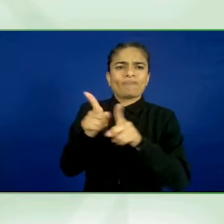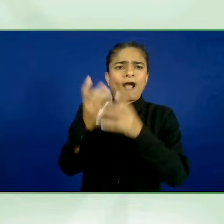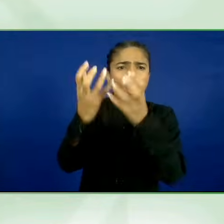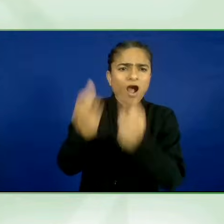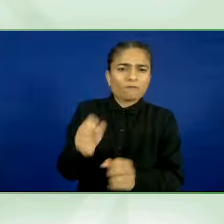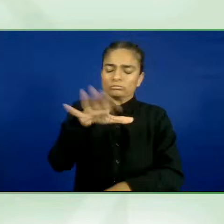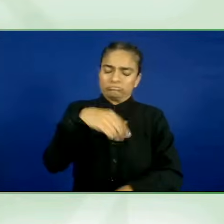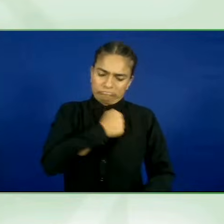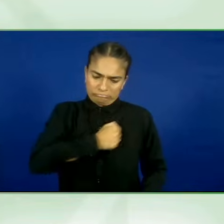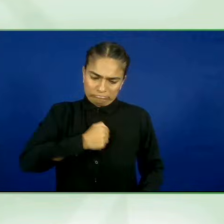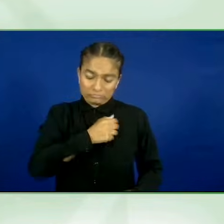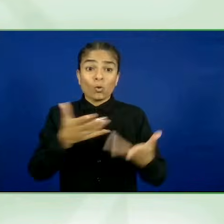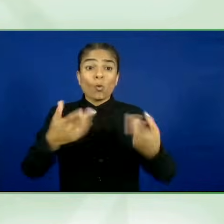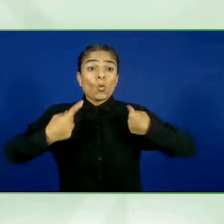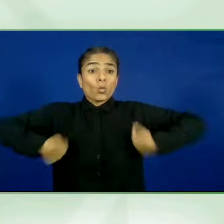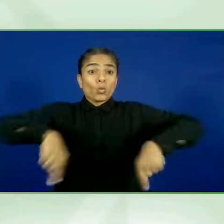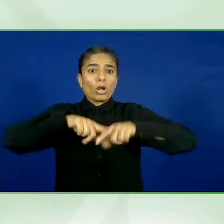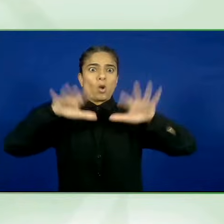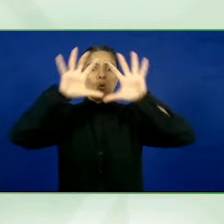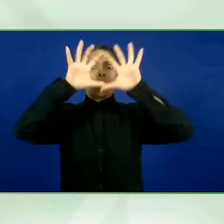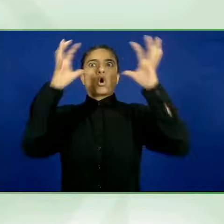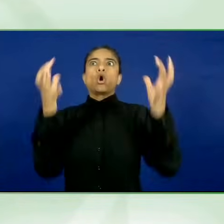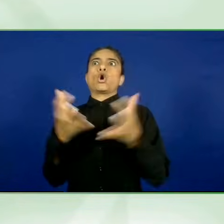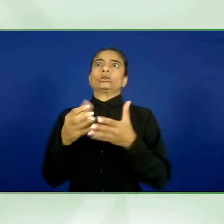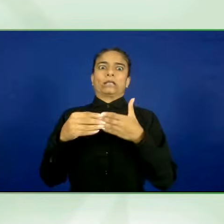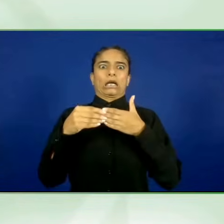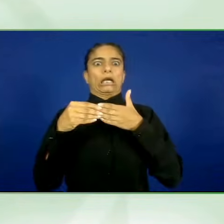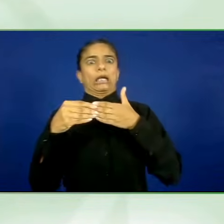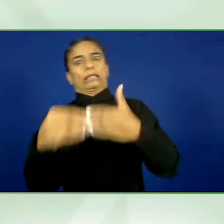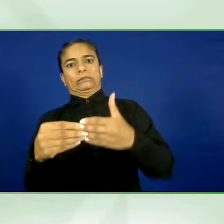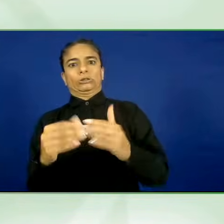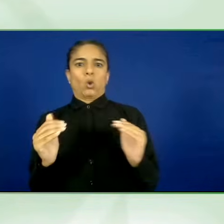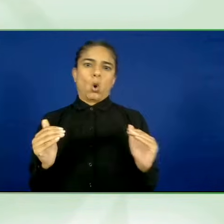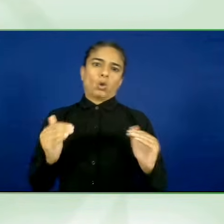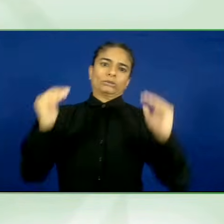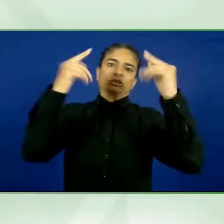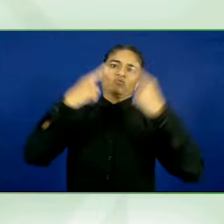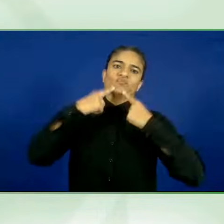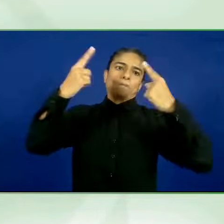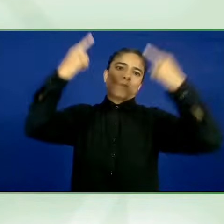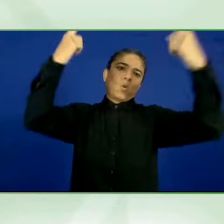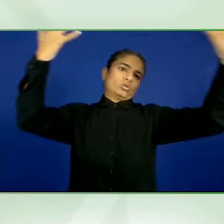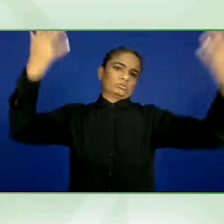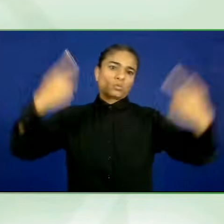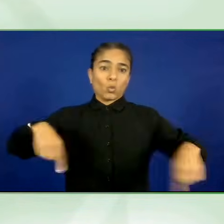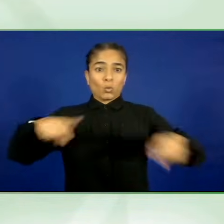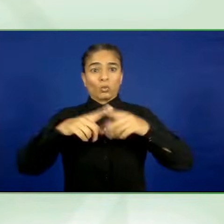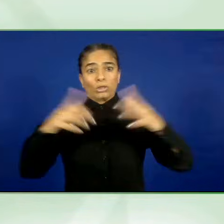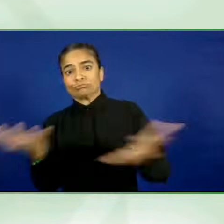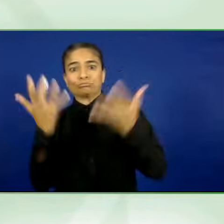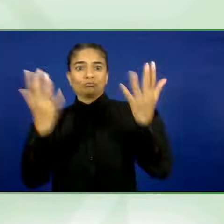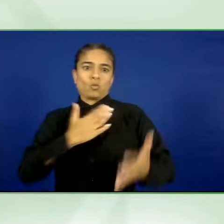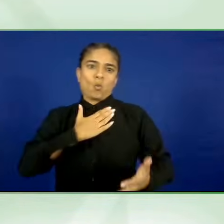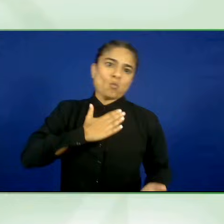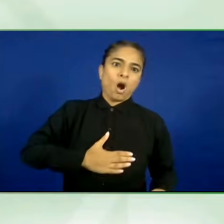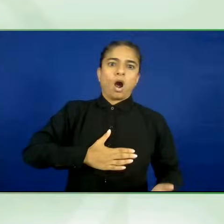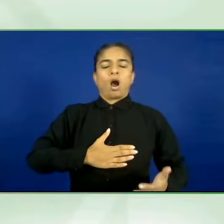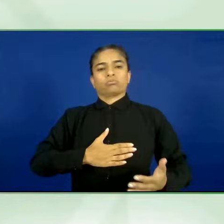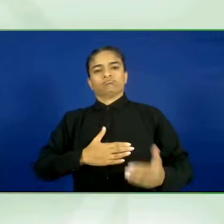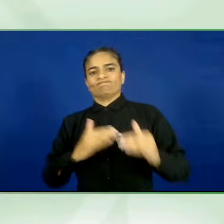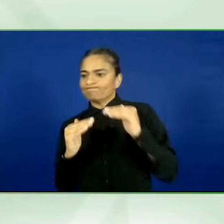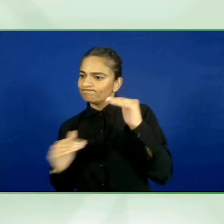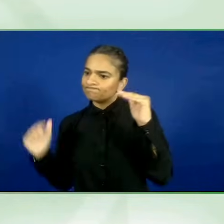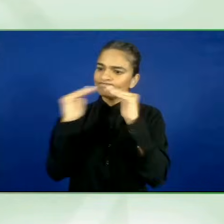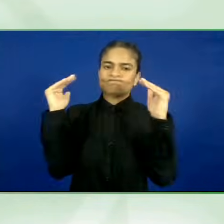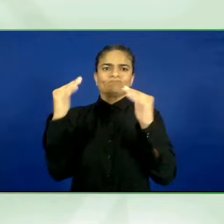as a tool to promote disability, inclusion, and accessibility, both on and off the screen, as well as behind the camera.